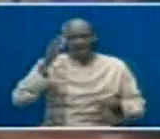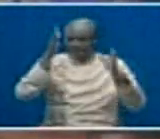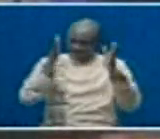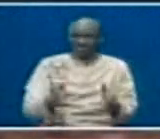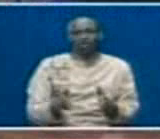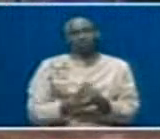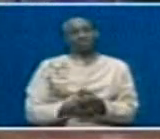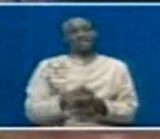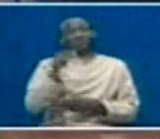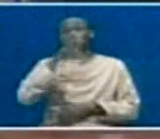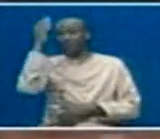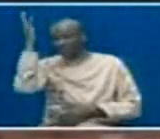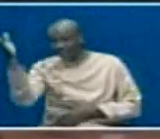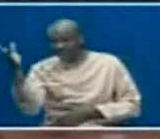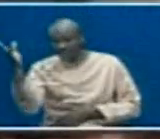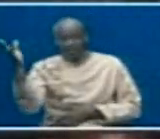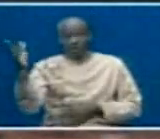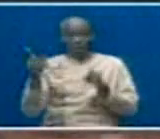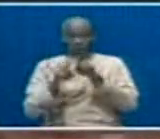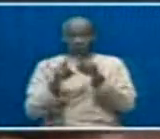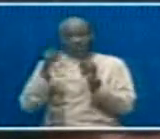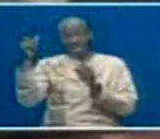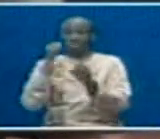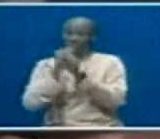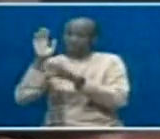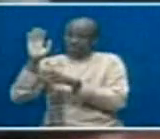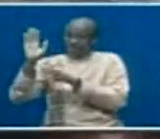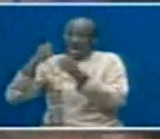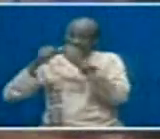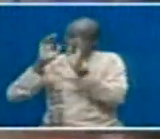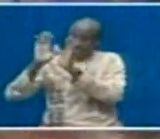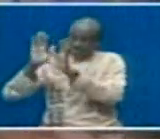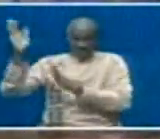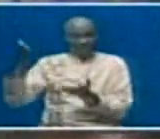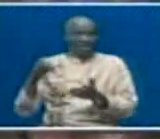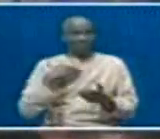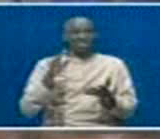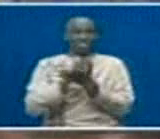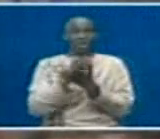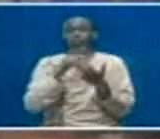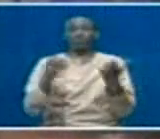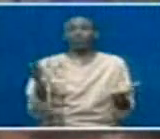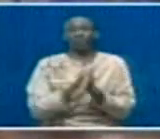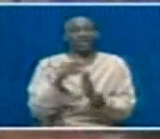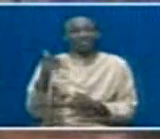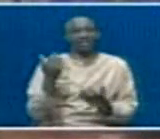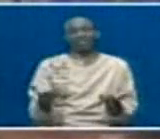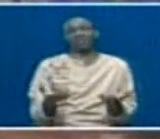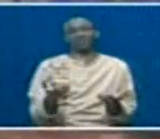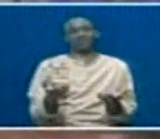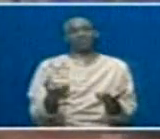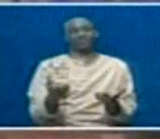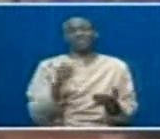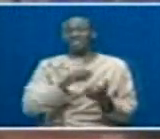guy who went out there also did his thing. You know, so I don't want to share. Why should I share him with you people in